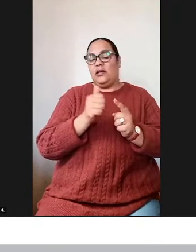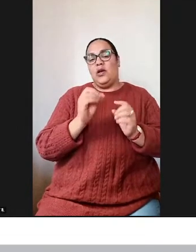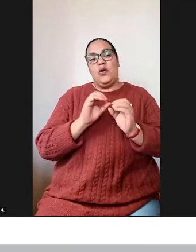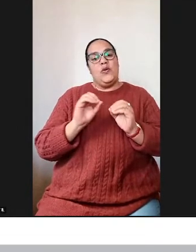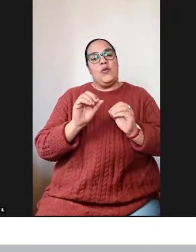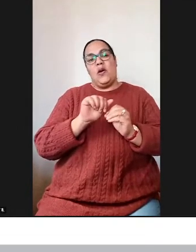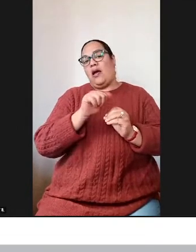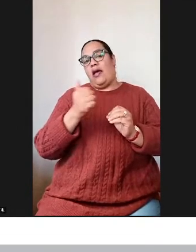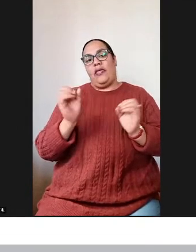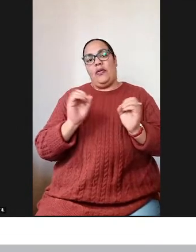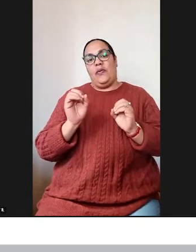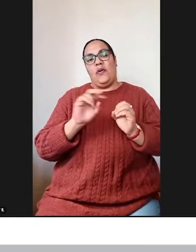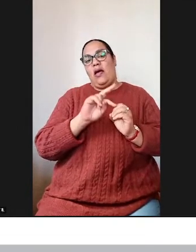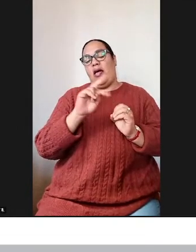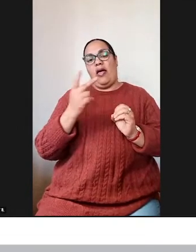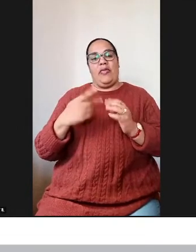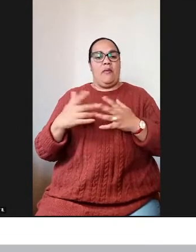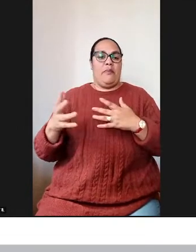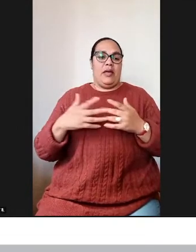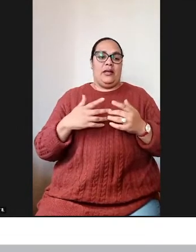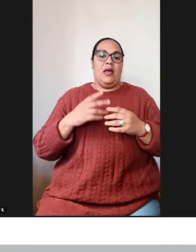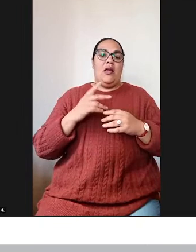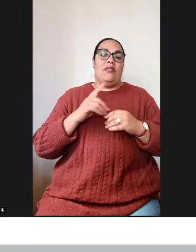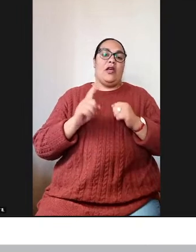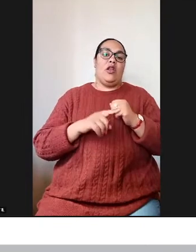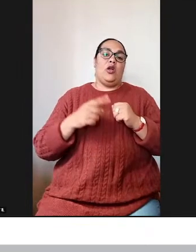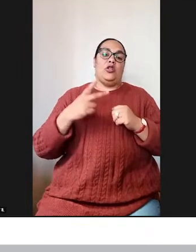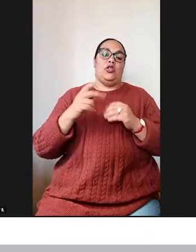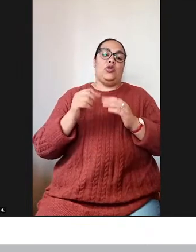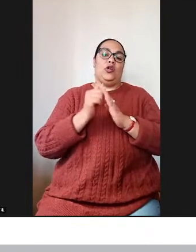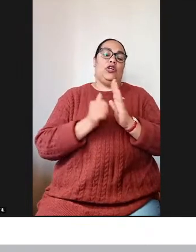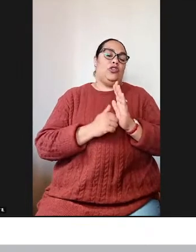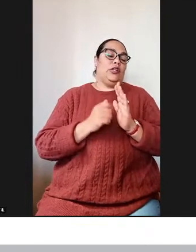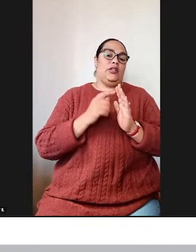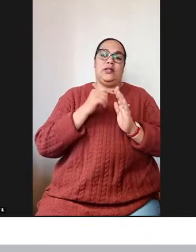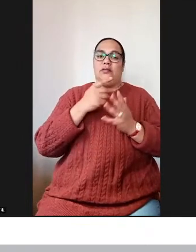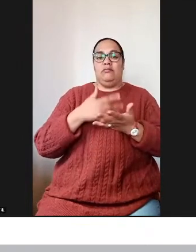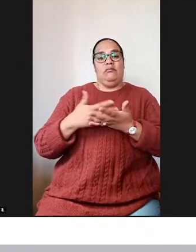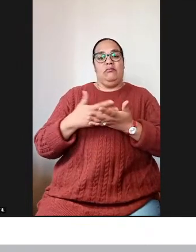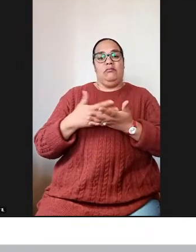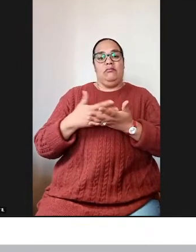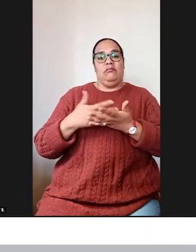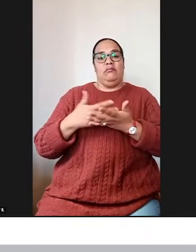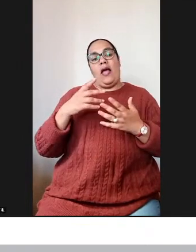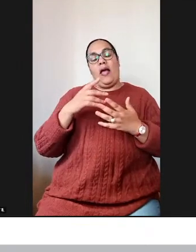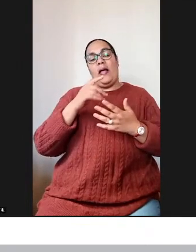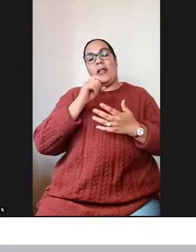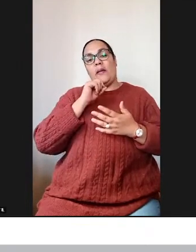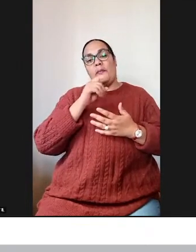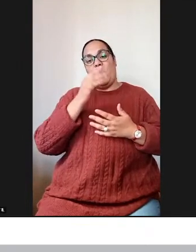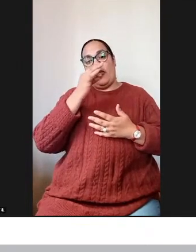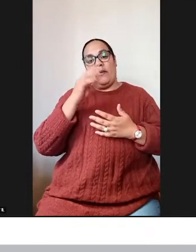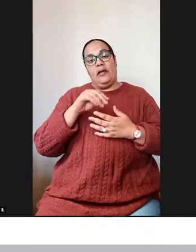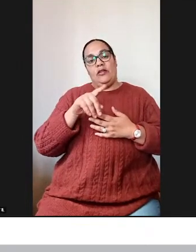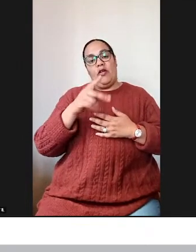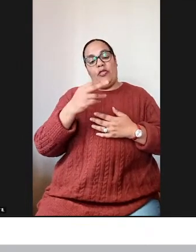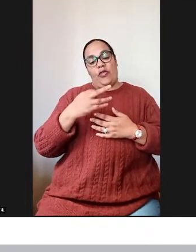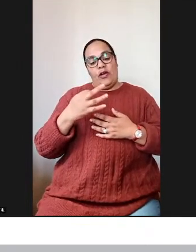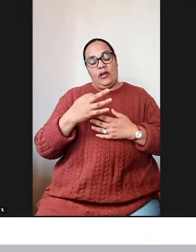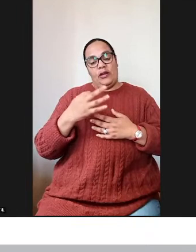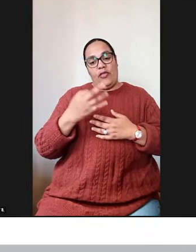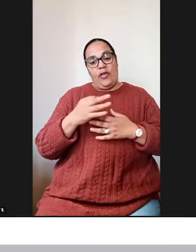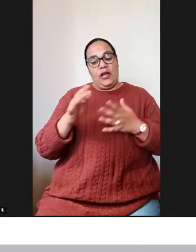other matters. The last 2 agenda matters were not addressed, Chair, because as the minutes states on the 3rd page, the beginning of the 3rd